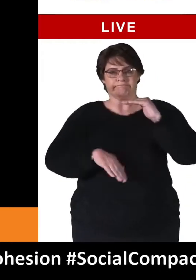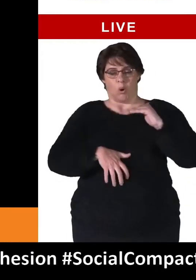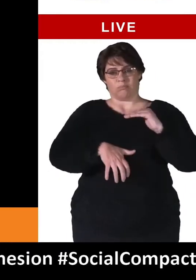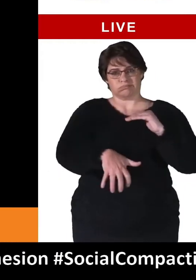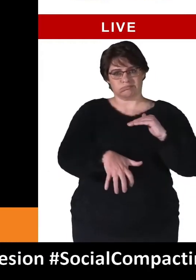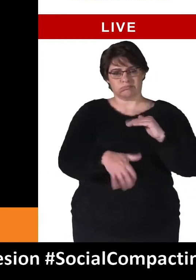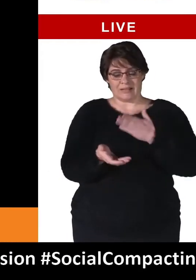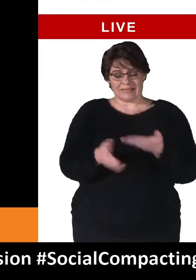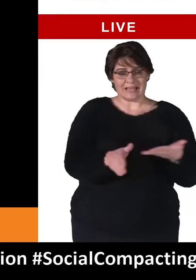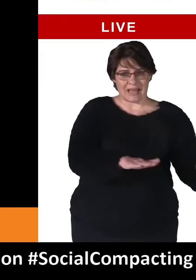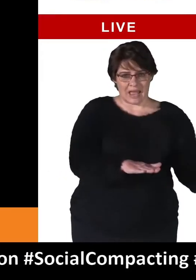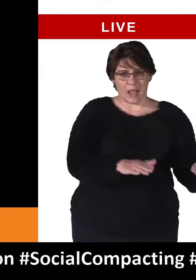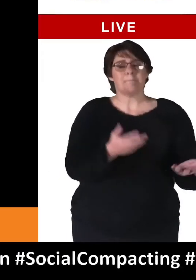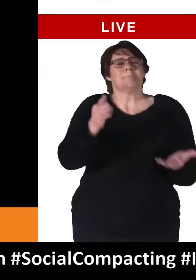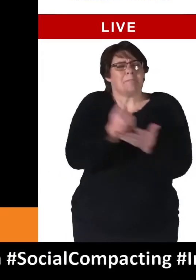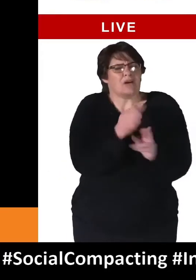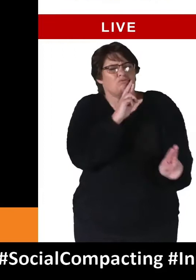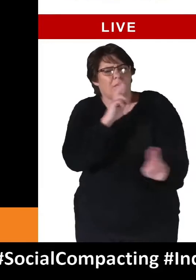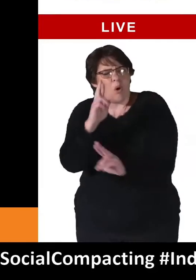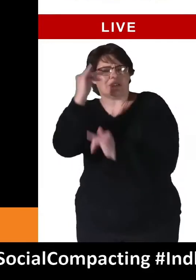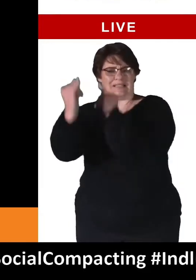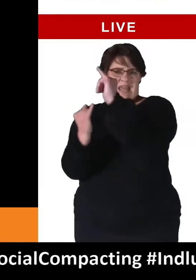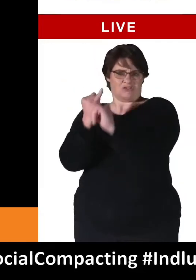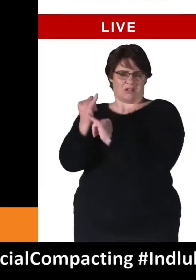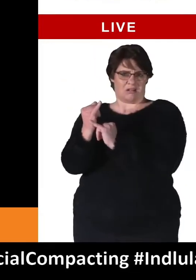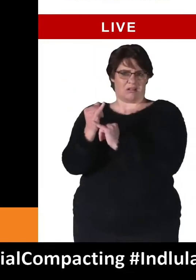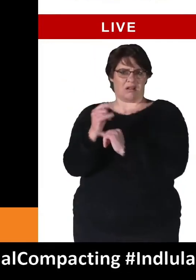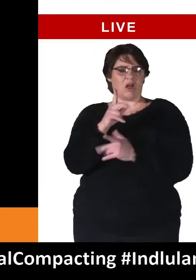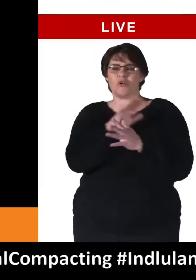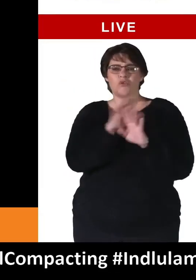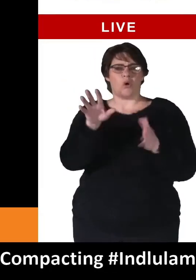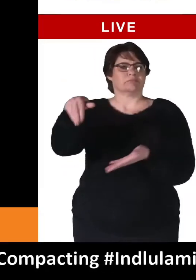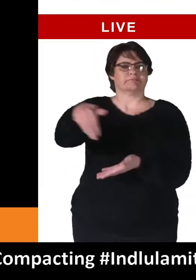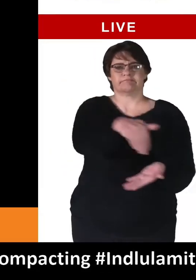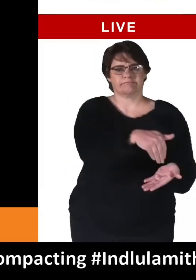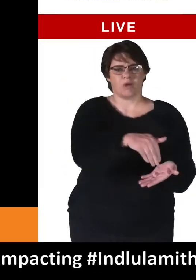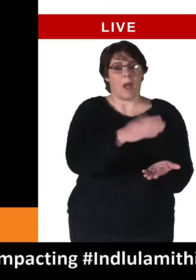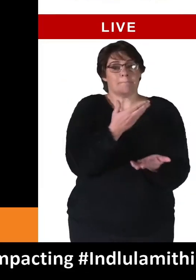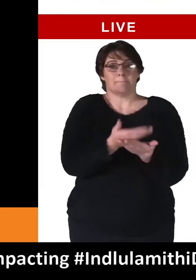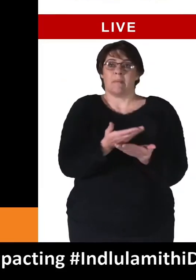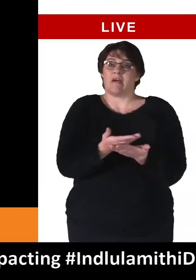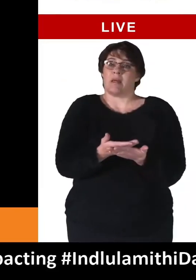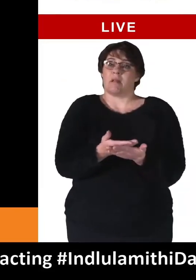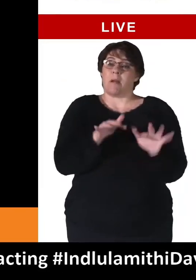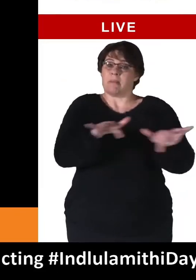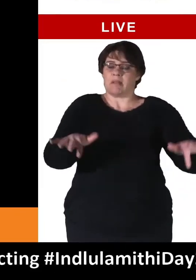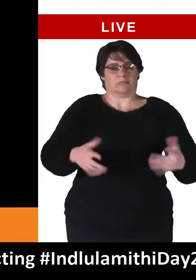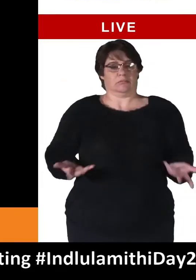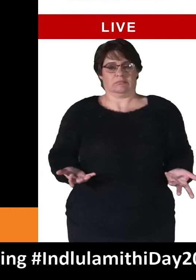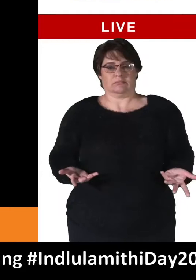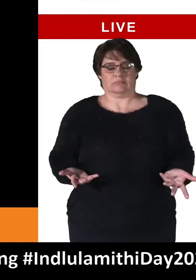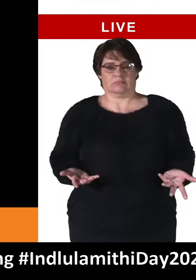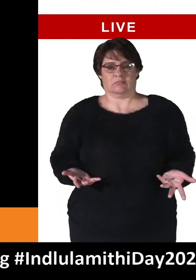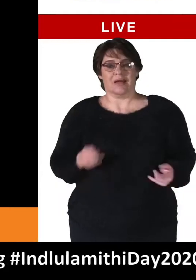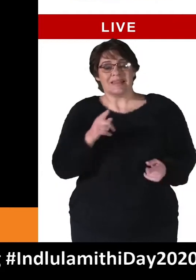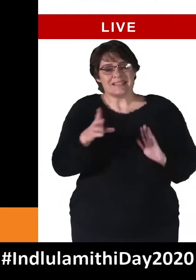we absolutely must be reporting internationally on, it's not compiled or publicly available. So this data